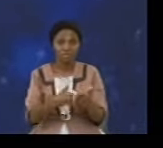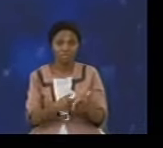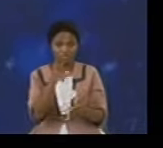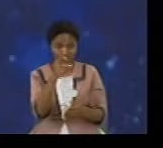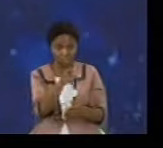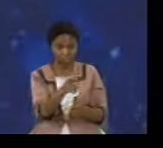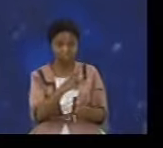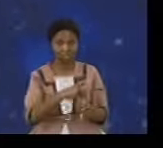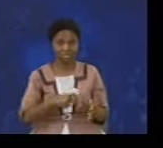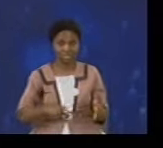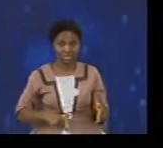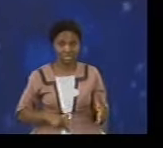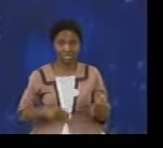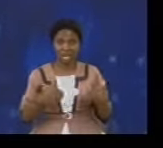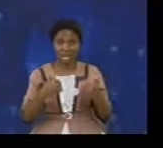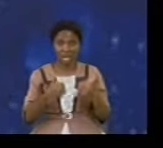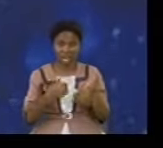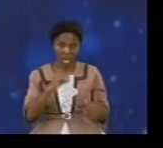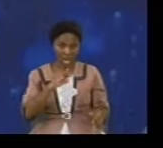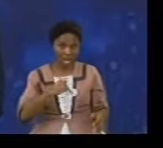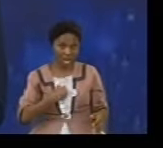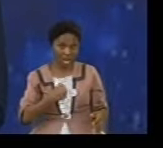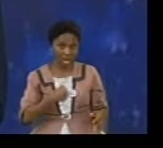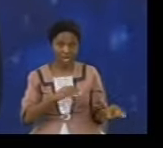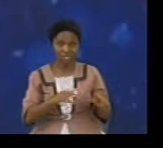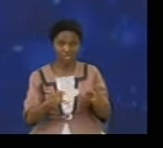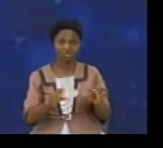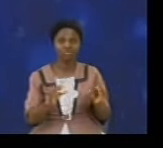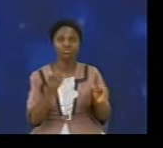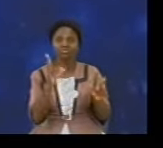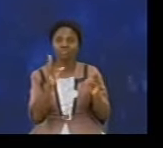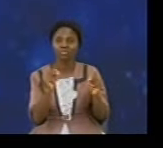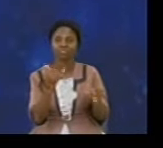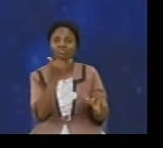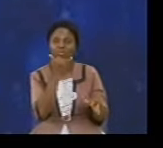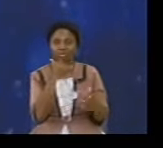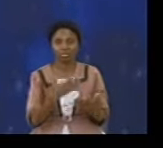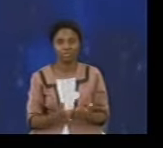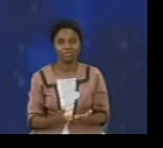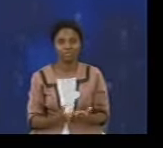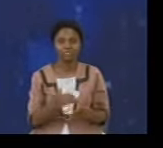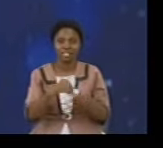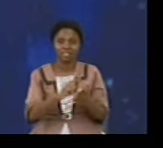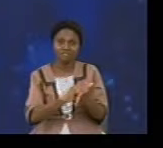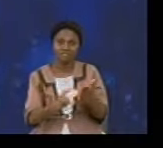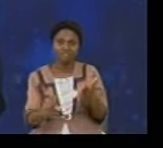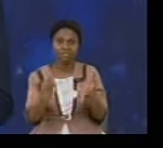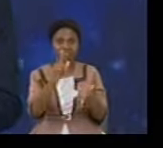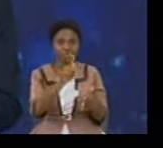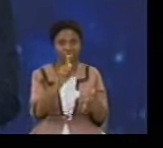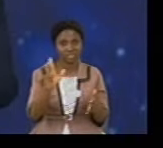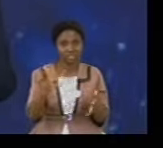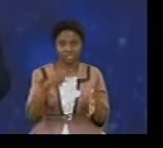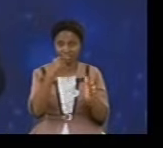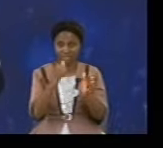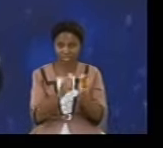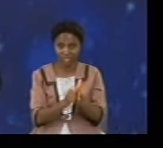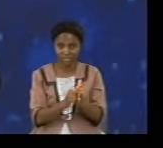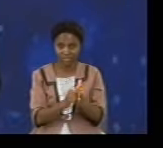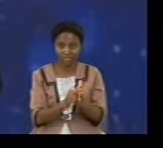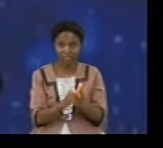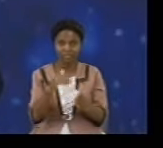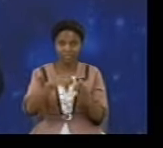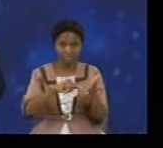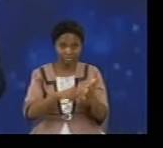king, have I done no hurt. Look at verse 23. In verse 23, it says, in this